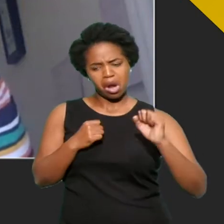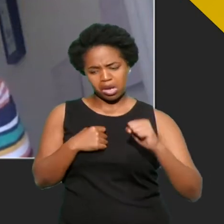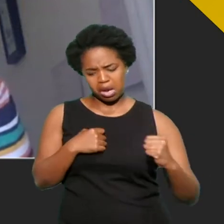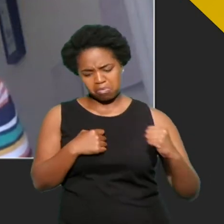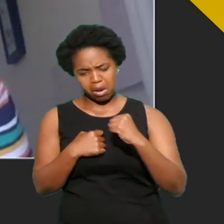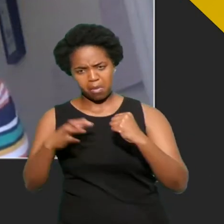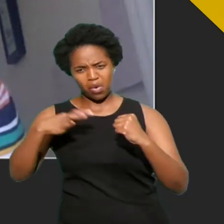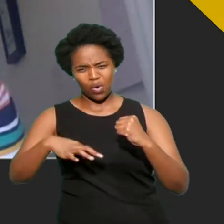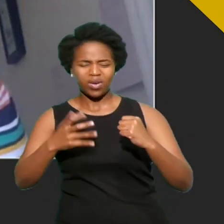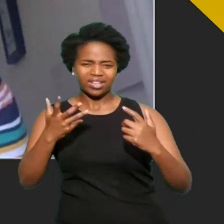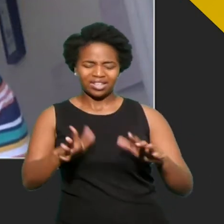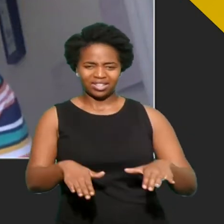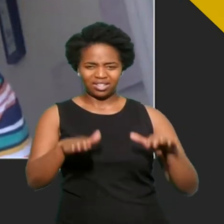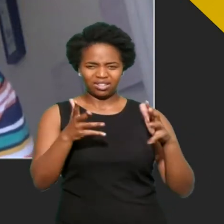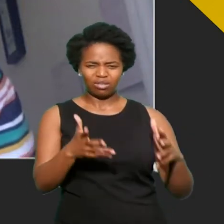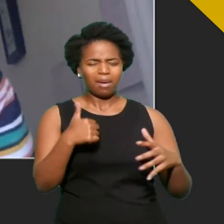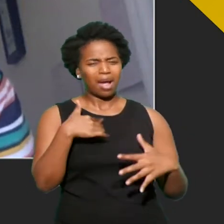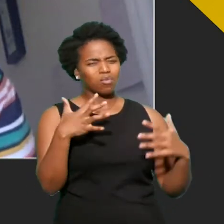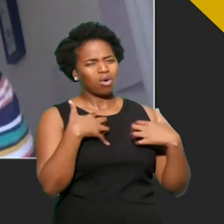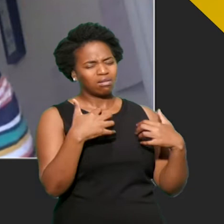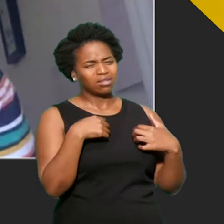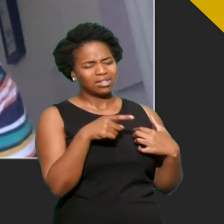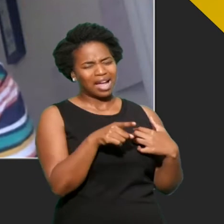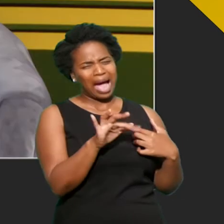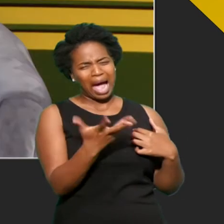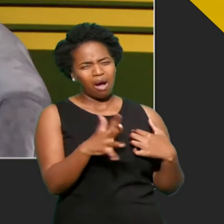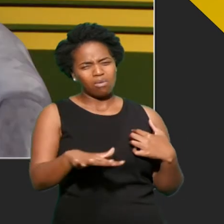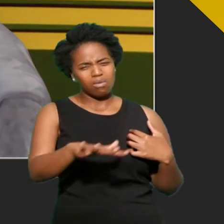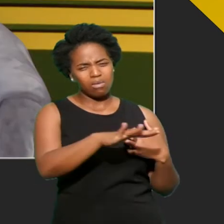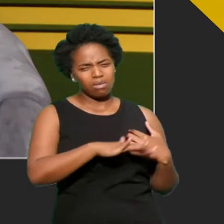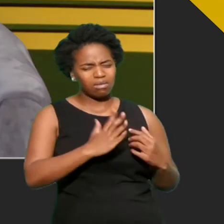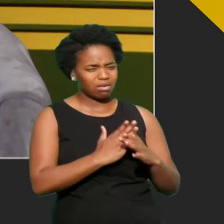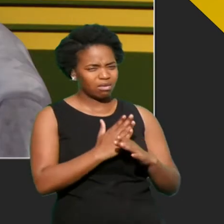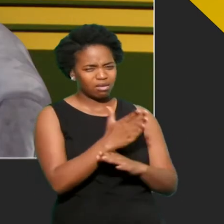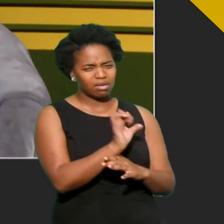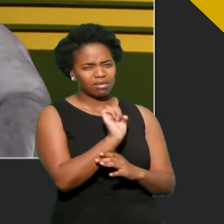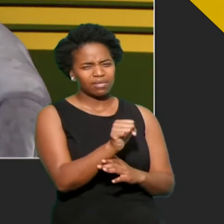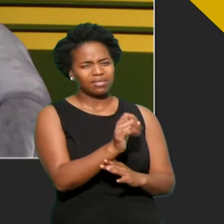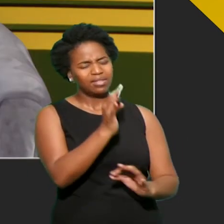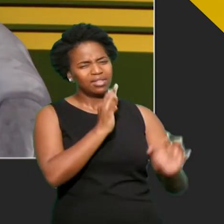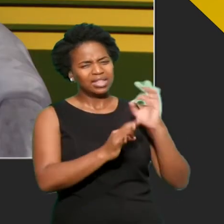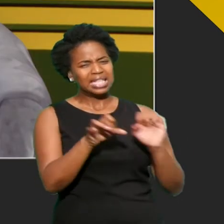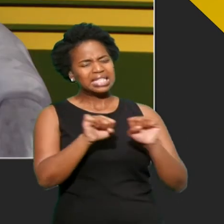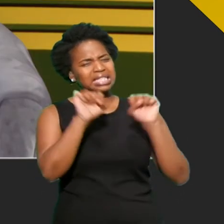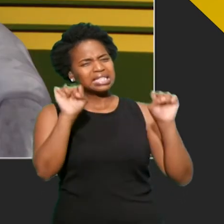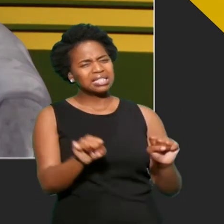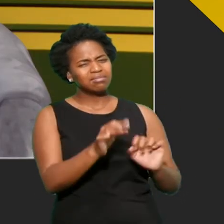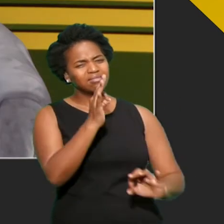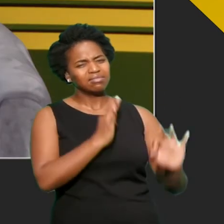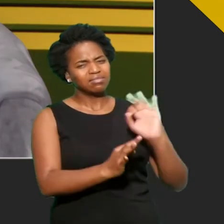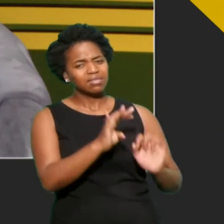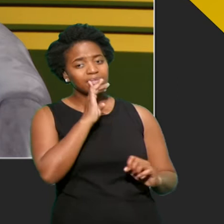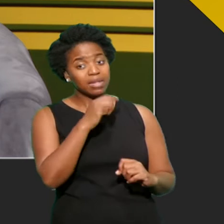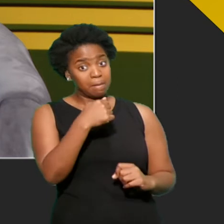perpetrate violence against women. I'm worried, Professor, sorry to come in. I'm very worried, because it means that I,